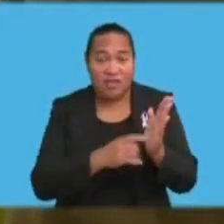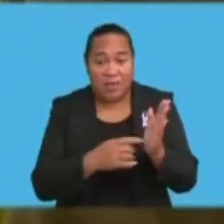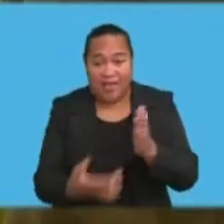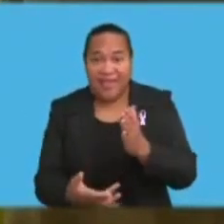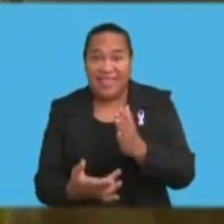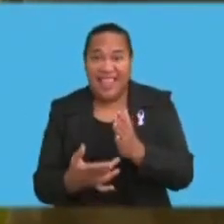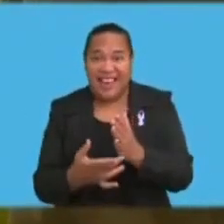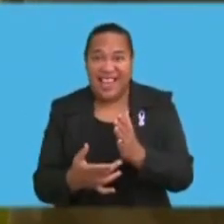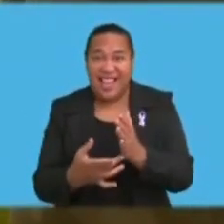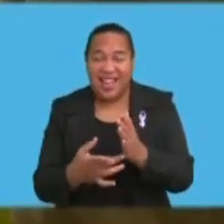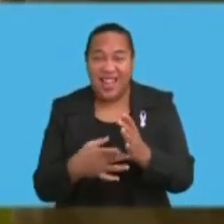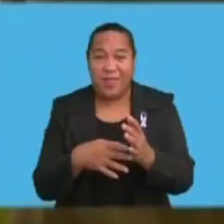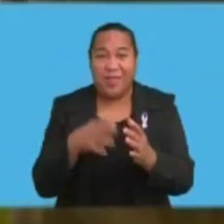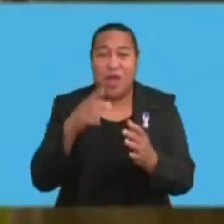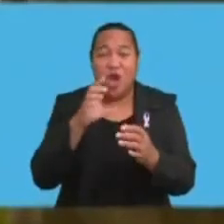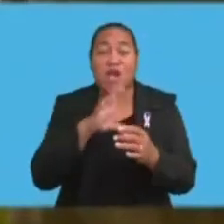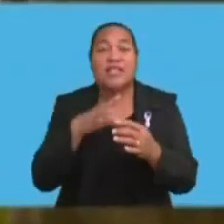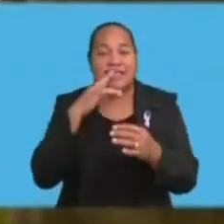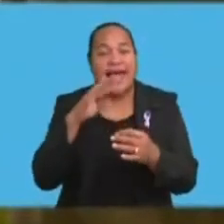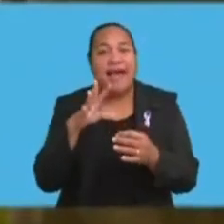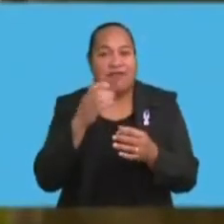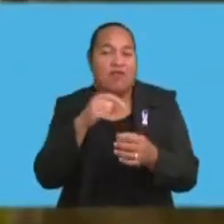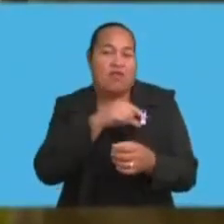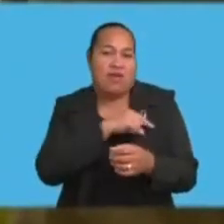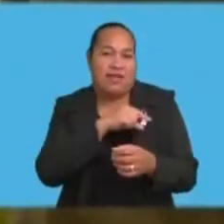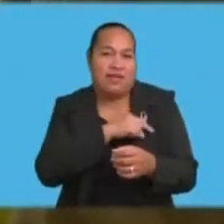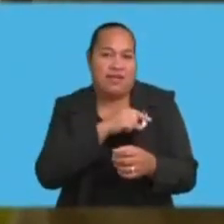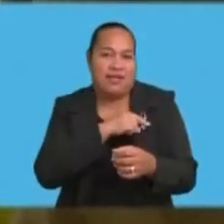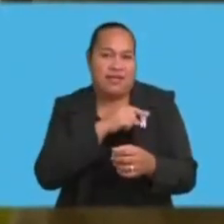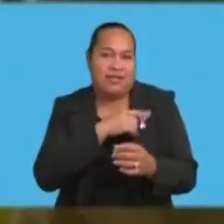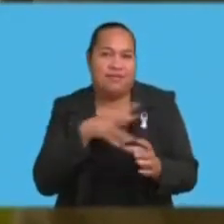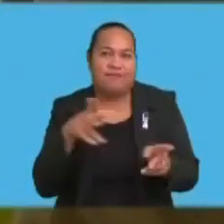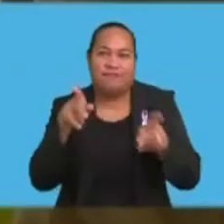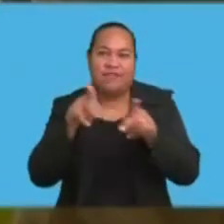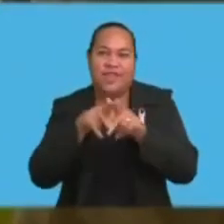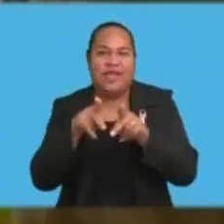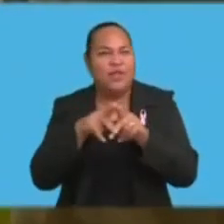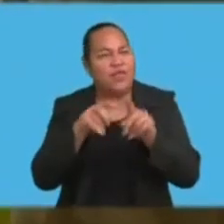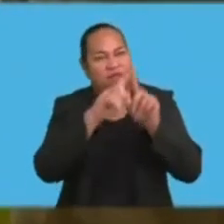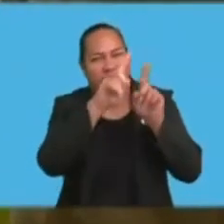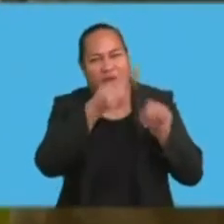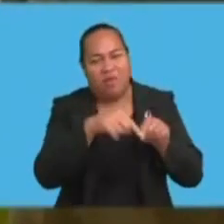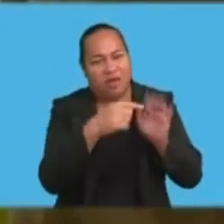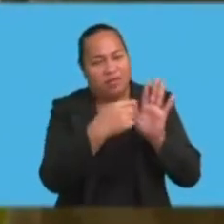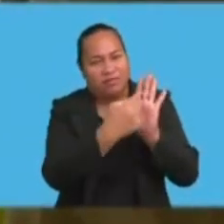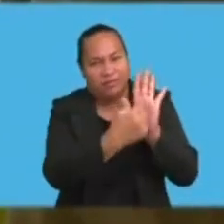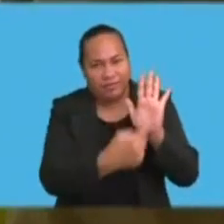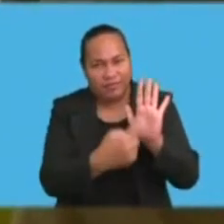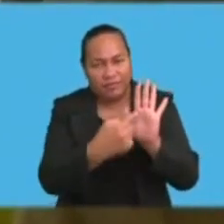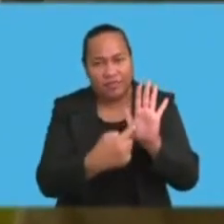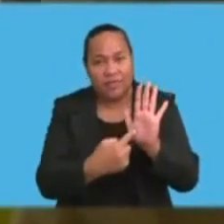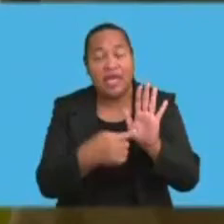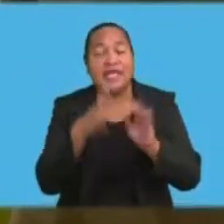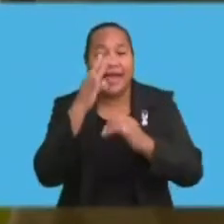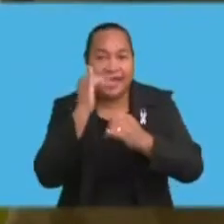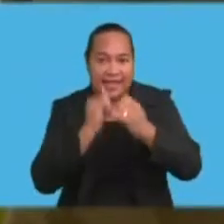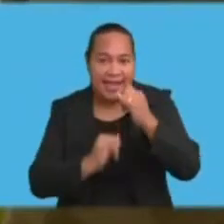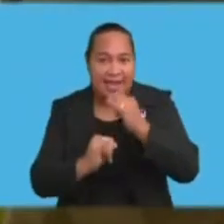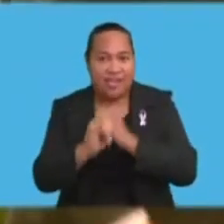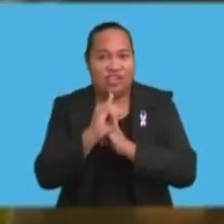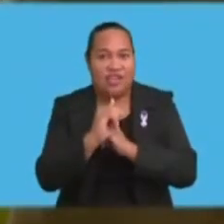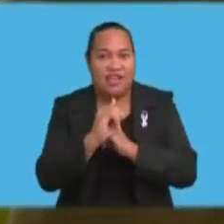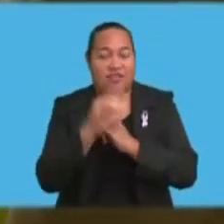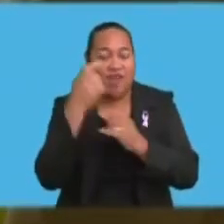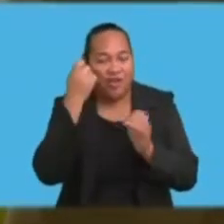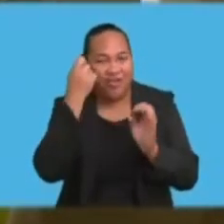accredited as national qualifications on the Fiji qualifications framework. These courses are internationally recognized.